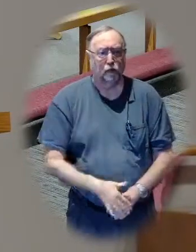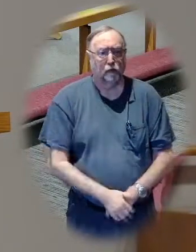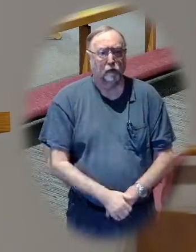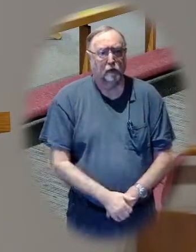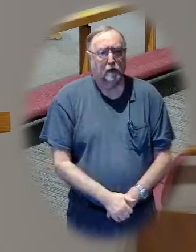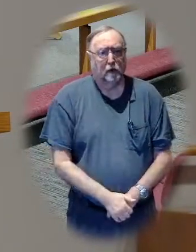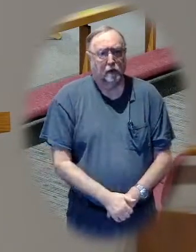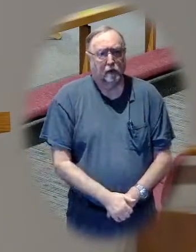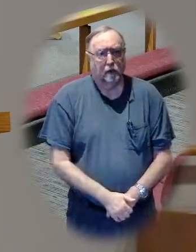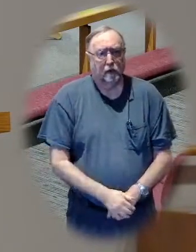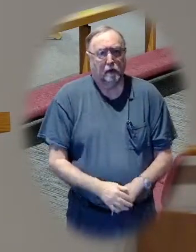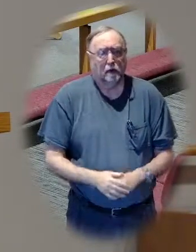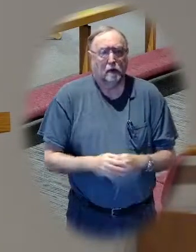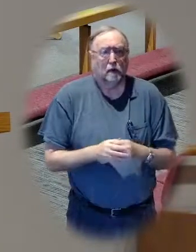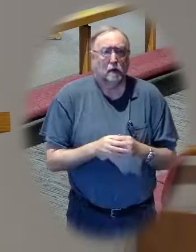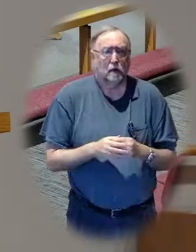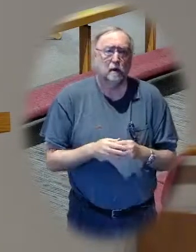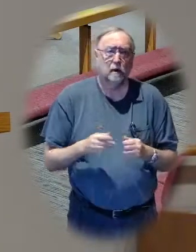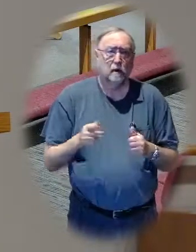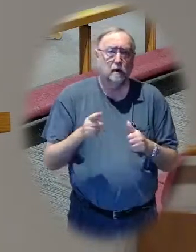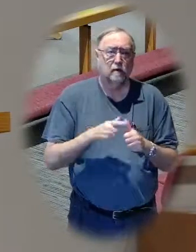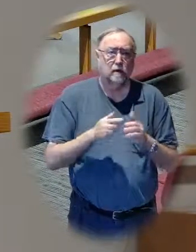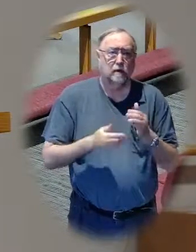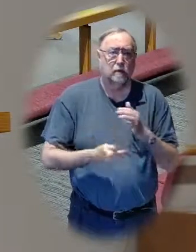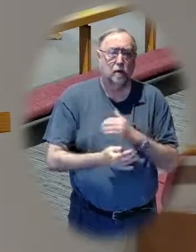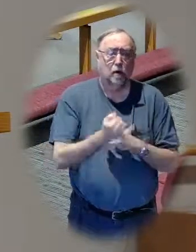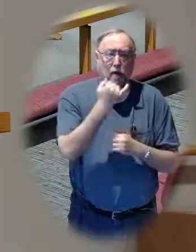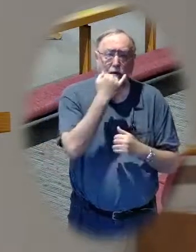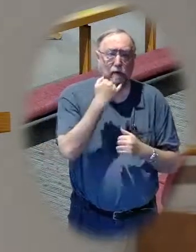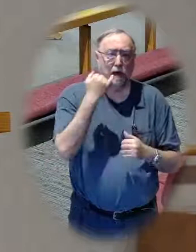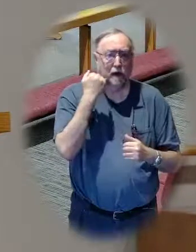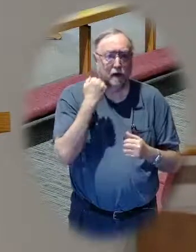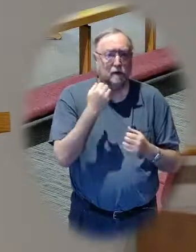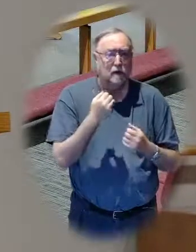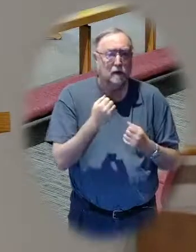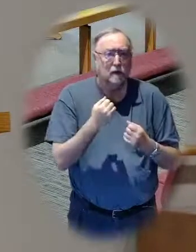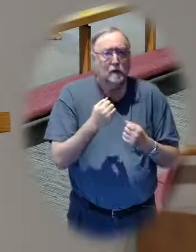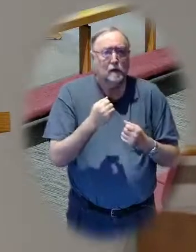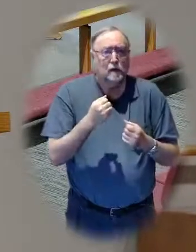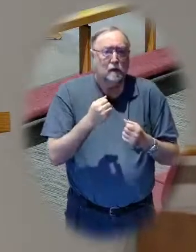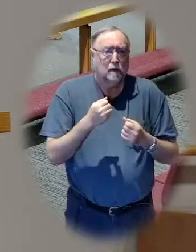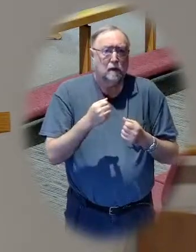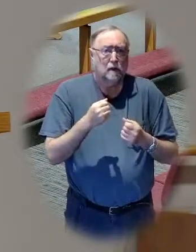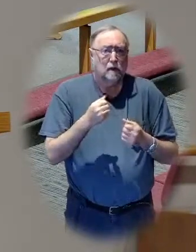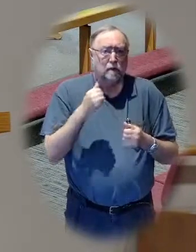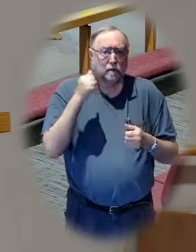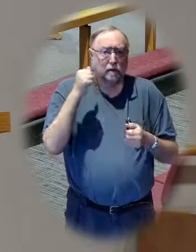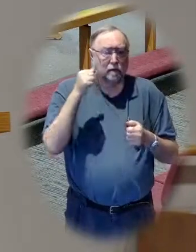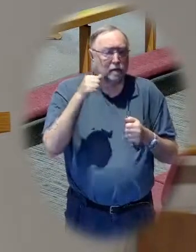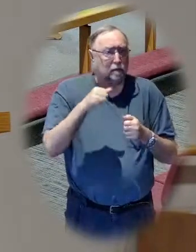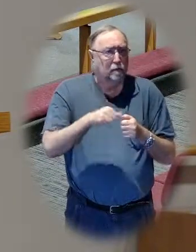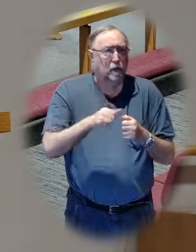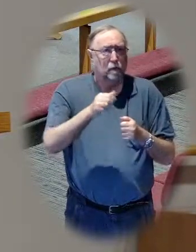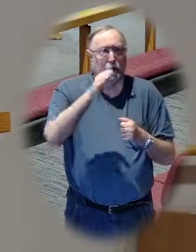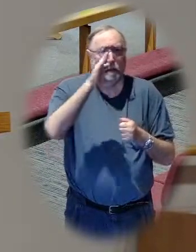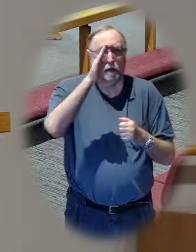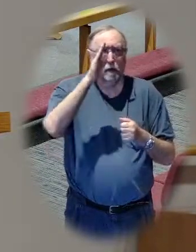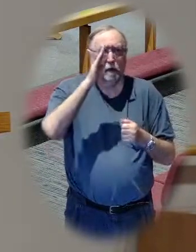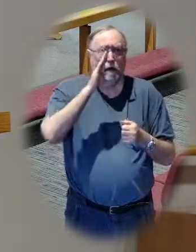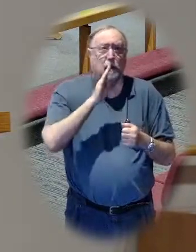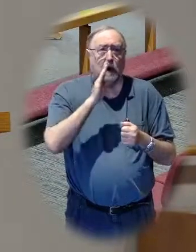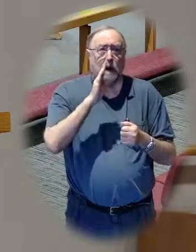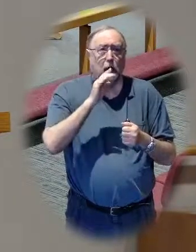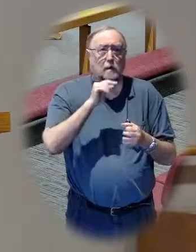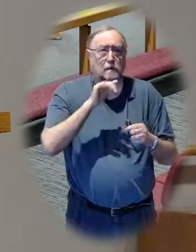The redeeming of the firstborn of Israel was set to be a reminder of what God had done and a promise of what He would later